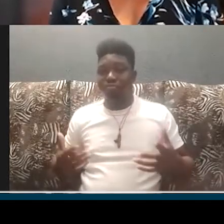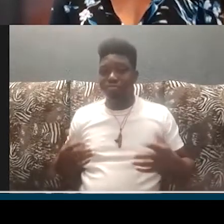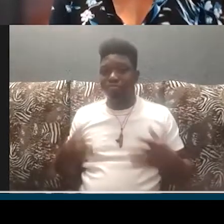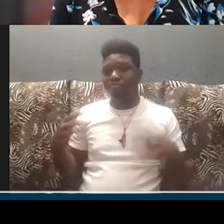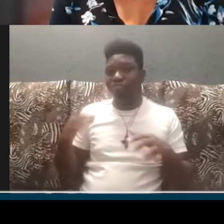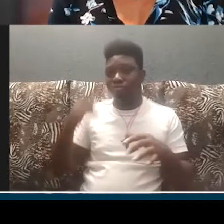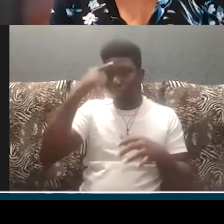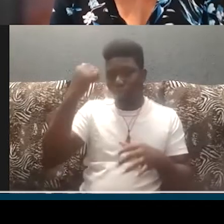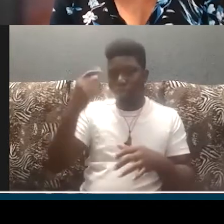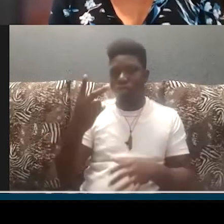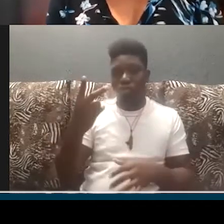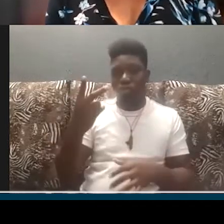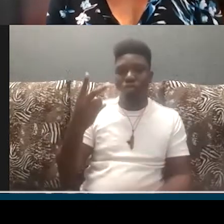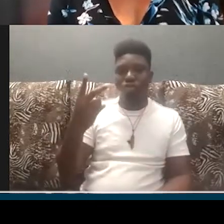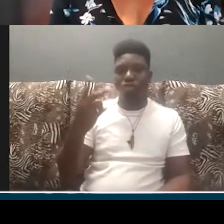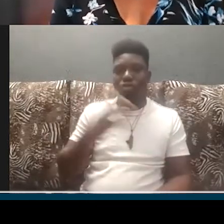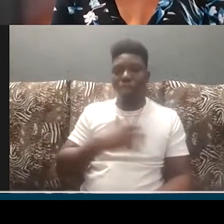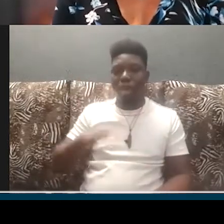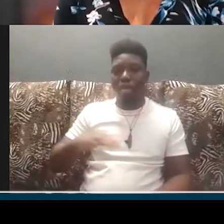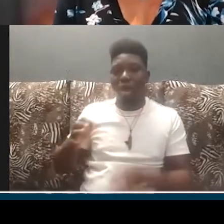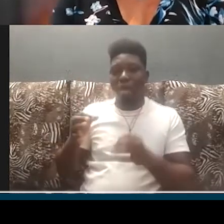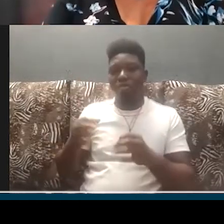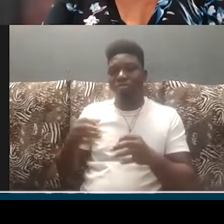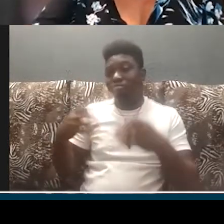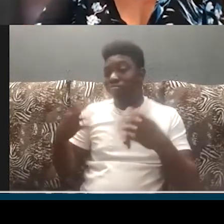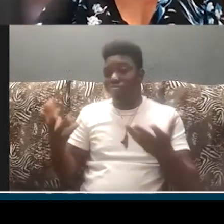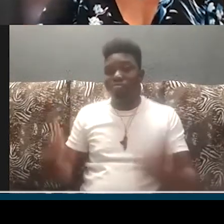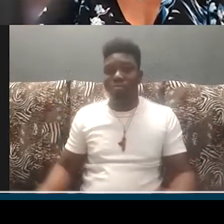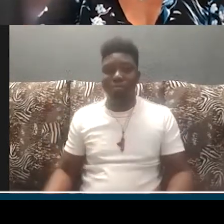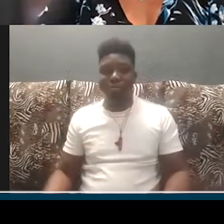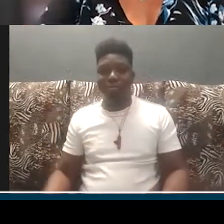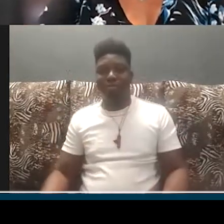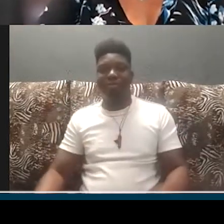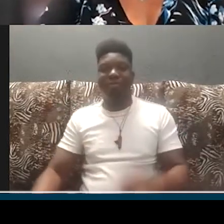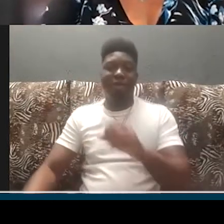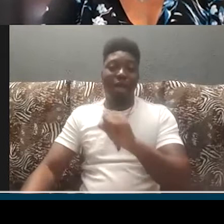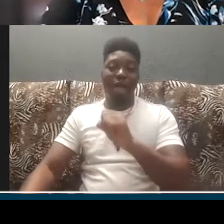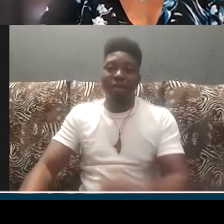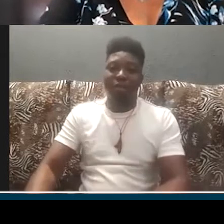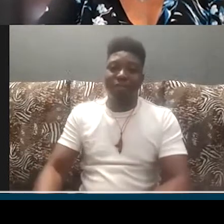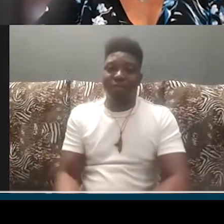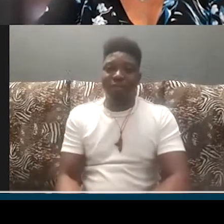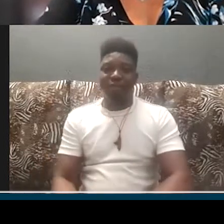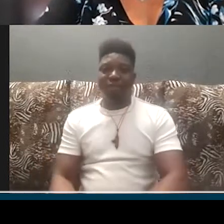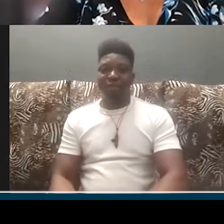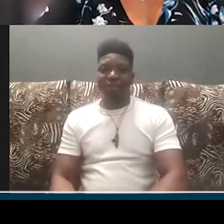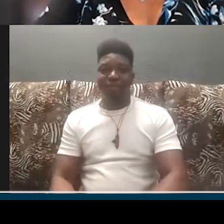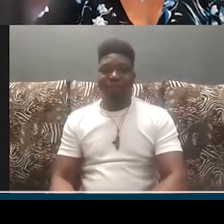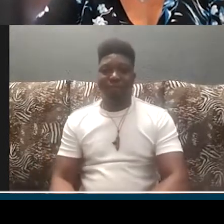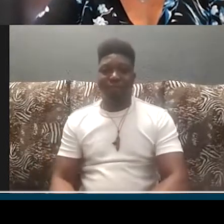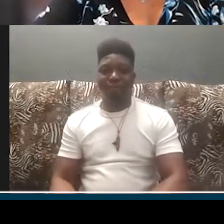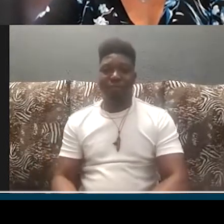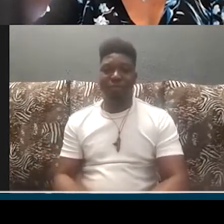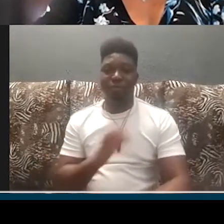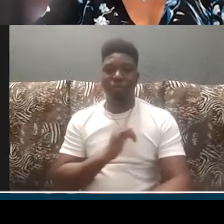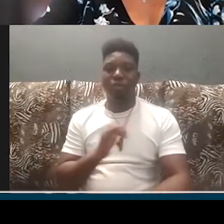I hear you. Yeah. I have some of those too. Yeah, exactly. I'm not saying it's easy. I'm just saying that we should do it. I want